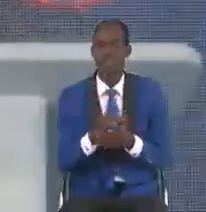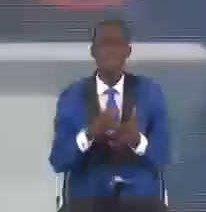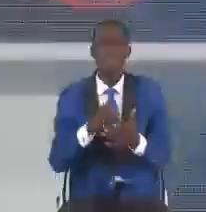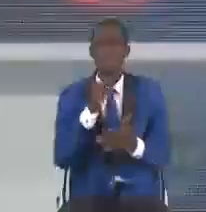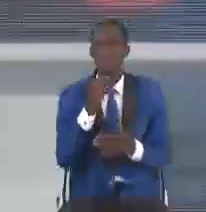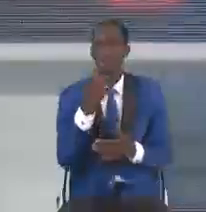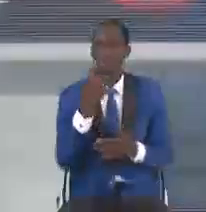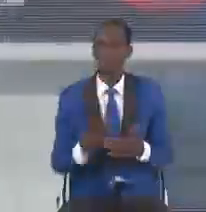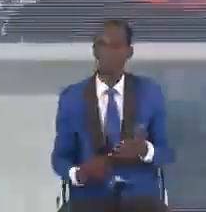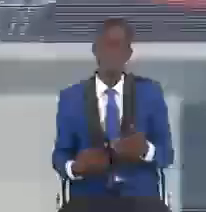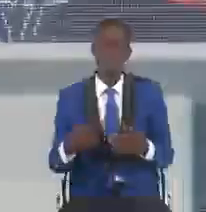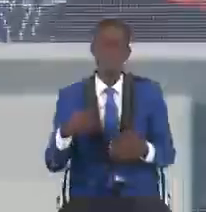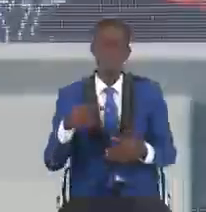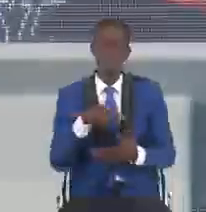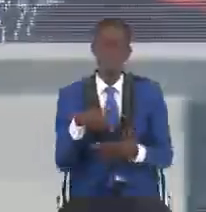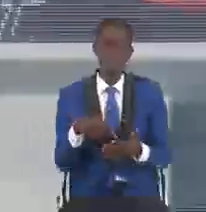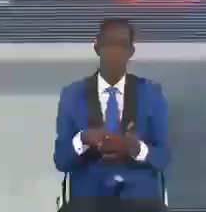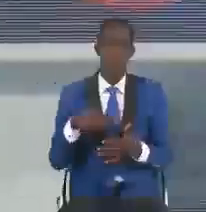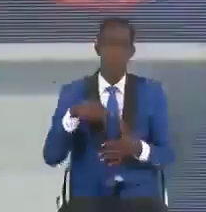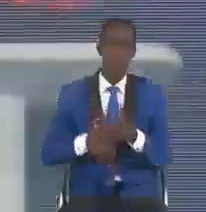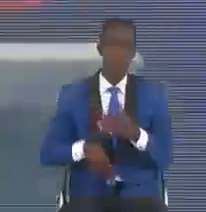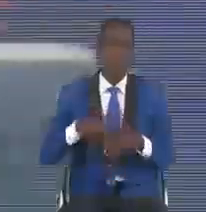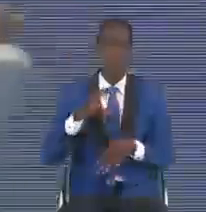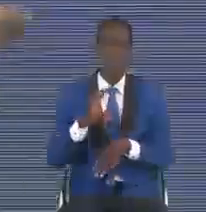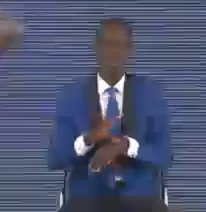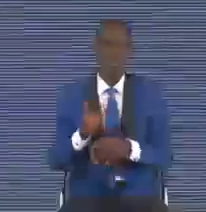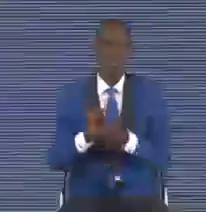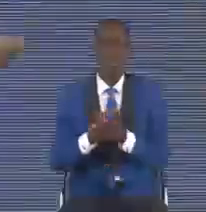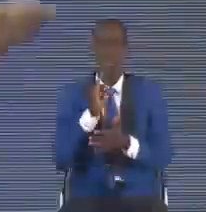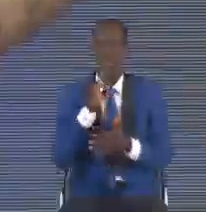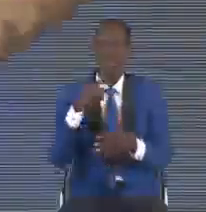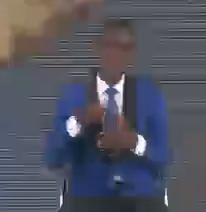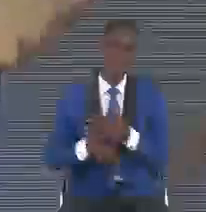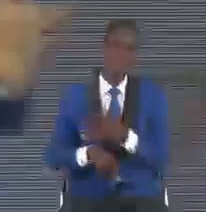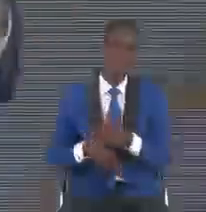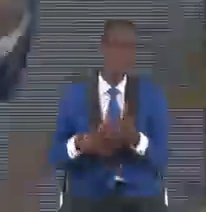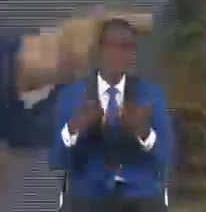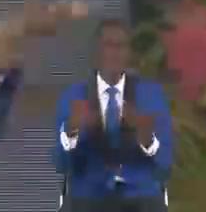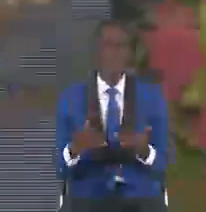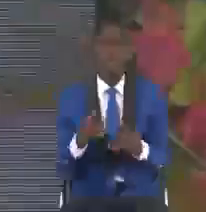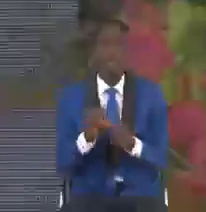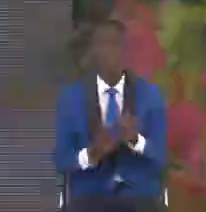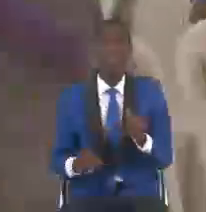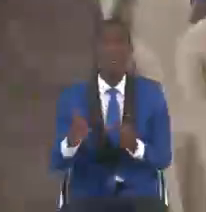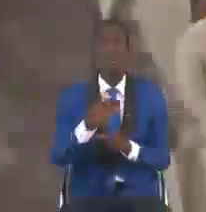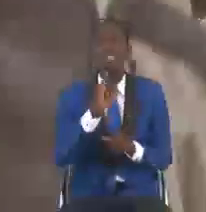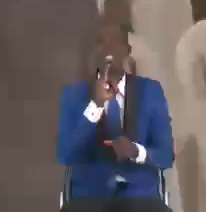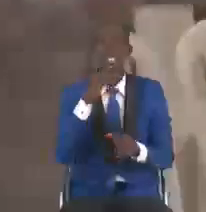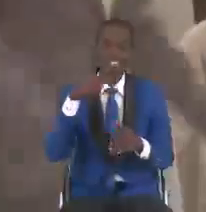Line Bible Church that is deeper, now everyone deeper. Amen.